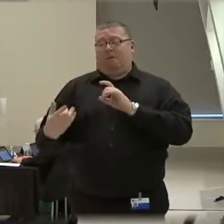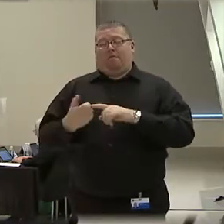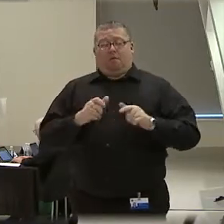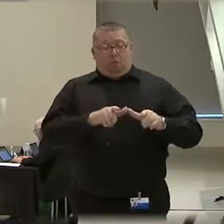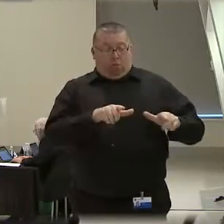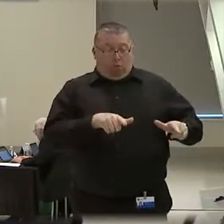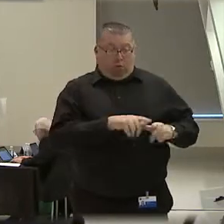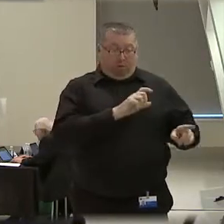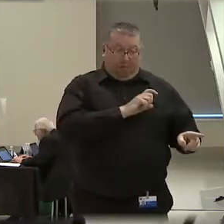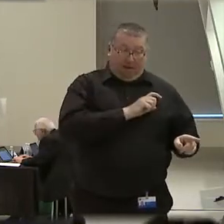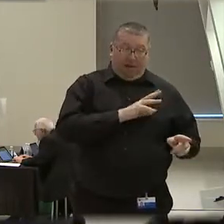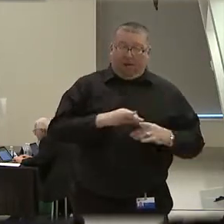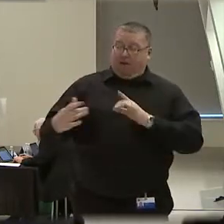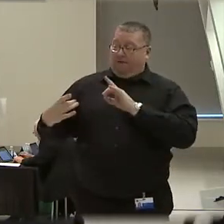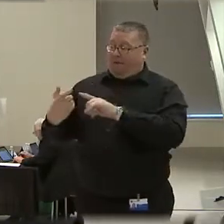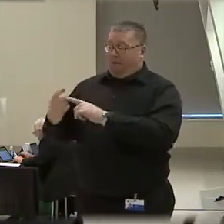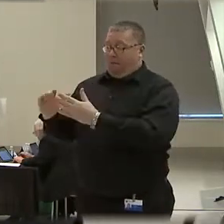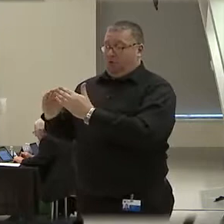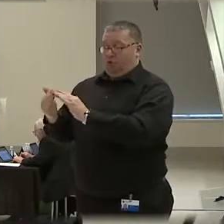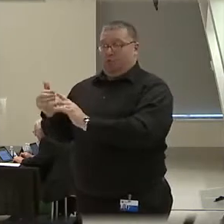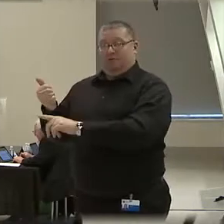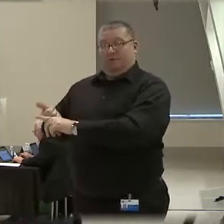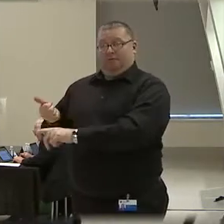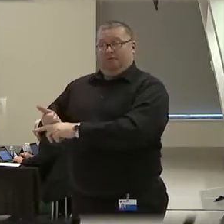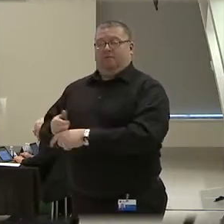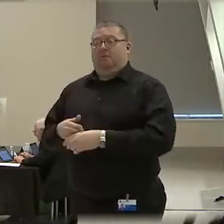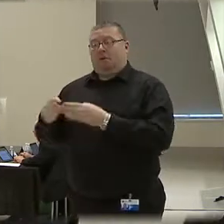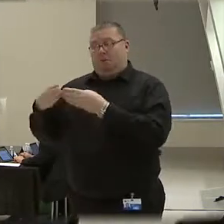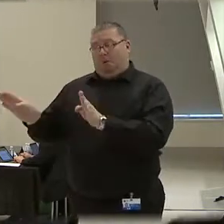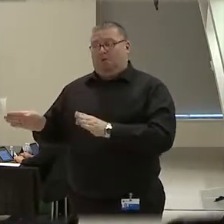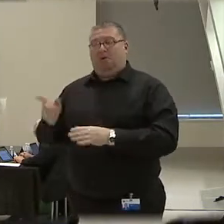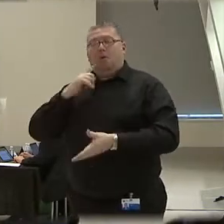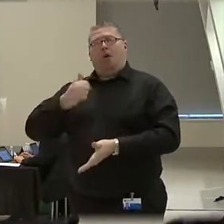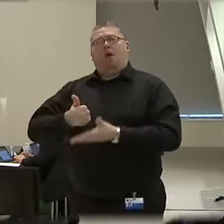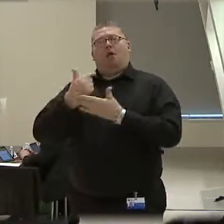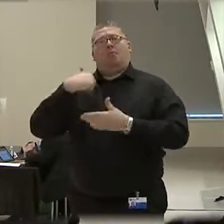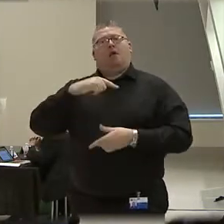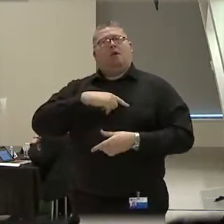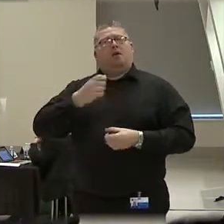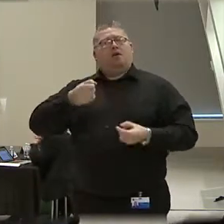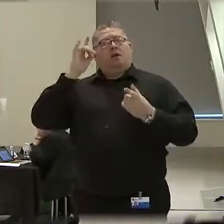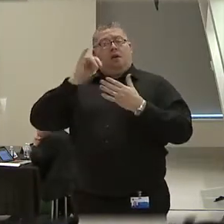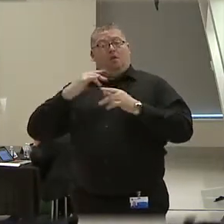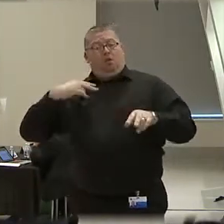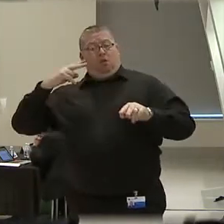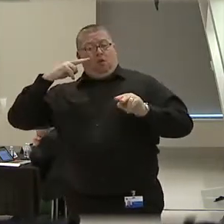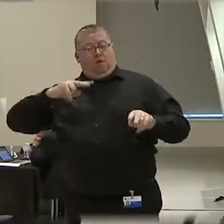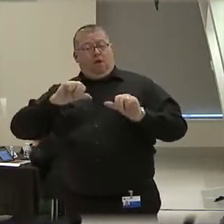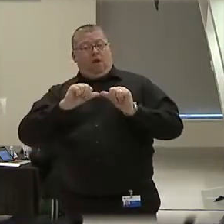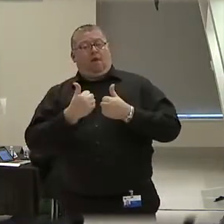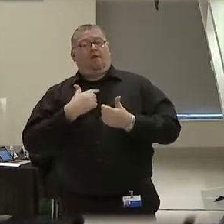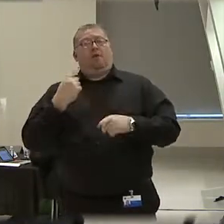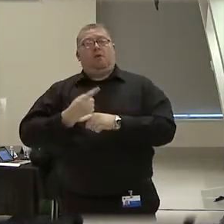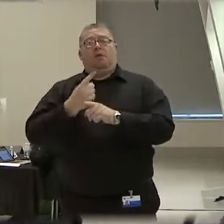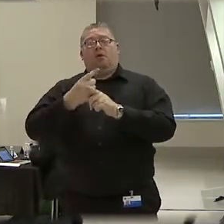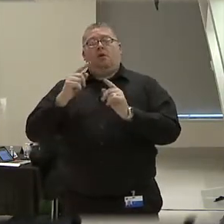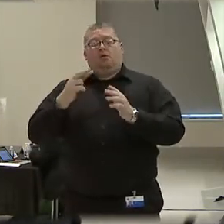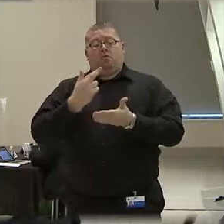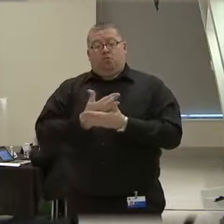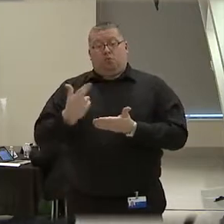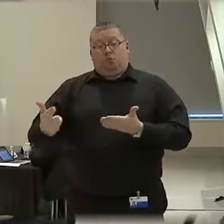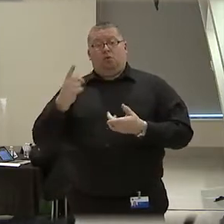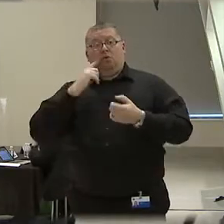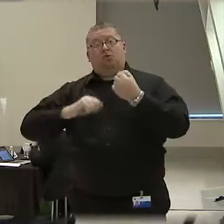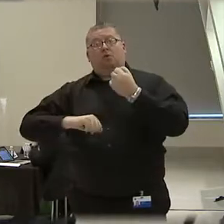enforcement agency and the public. It also helps to ensure that these oversight agencies have the proper resources and support in the short